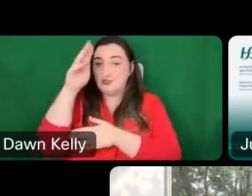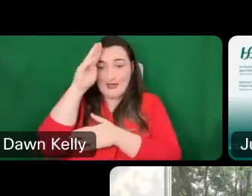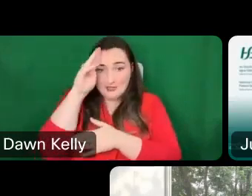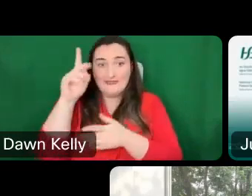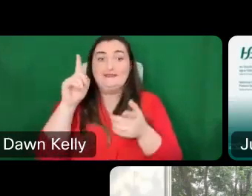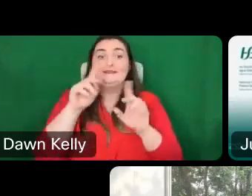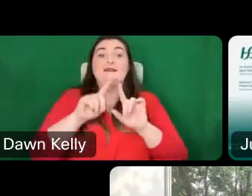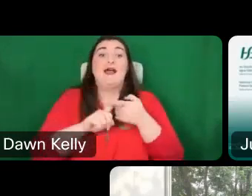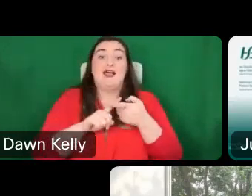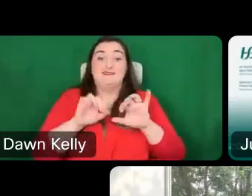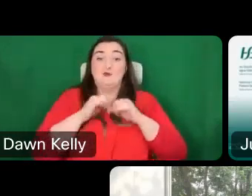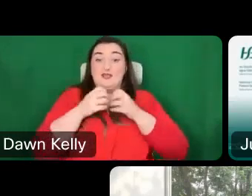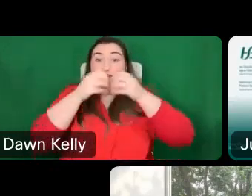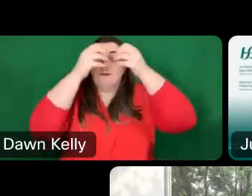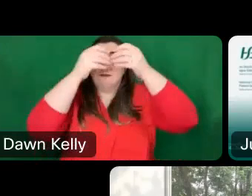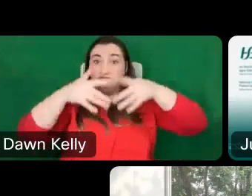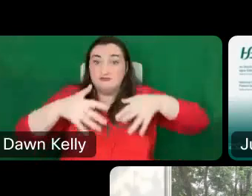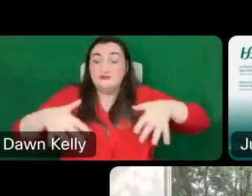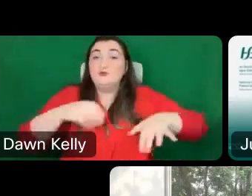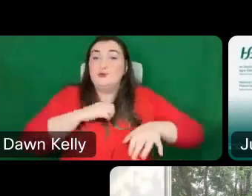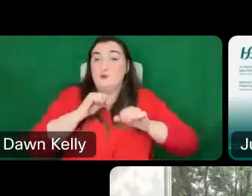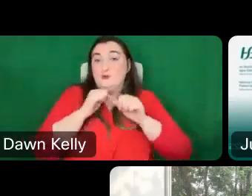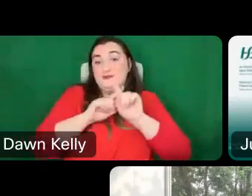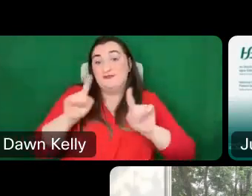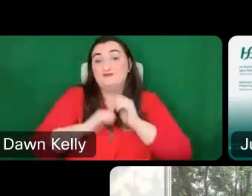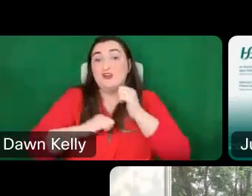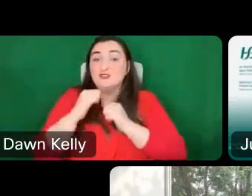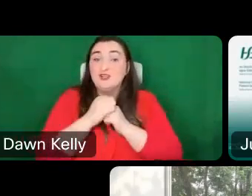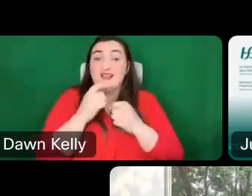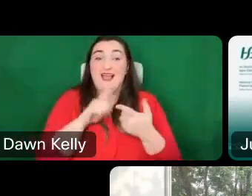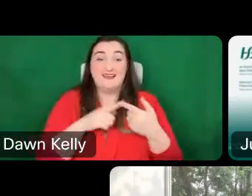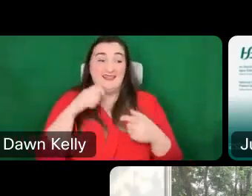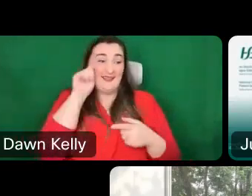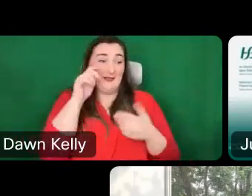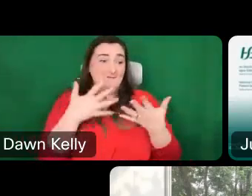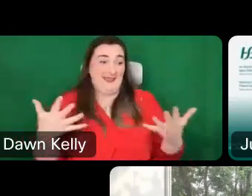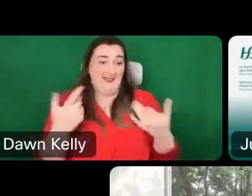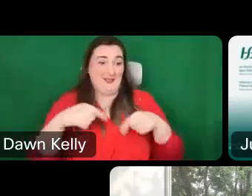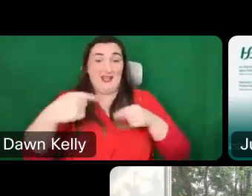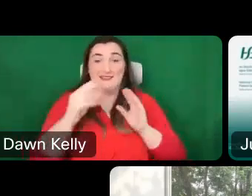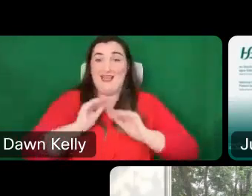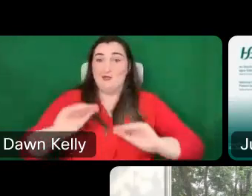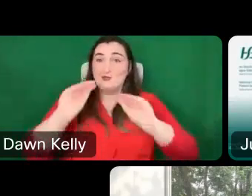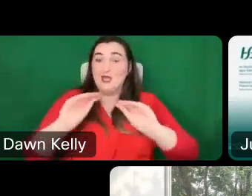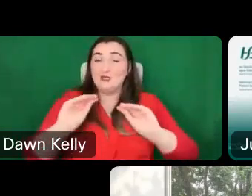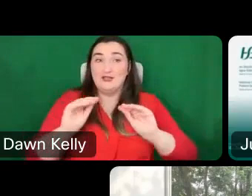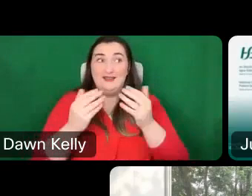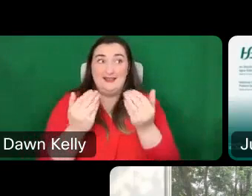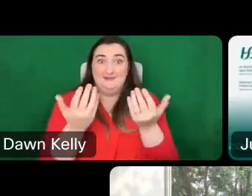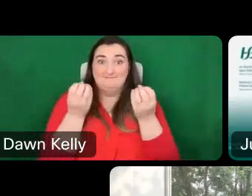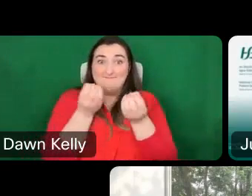big challenge is just that whole education, bringing people on board and understanding the different roles